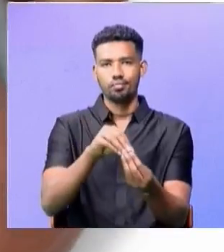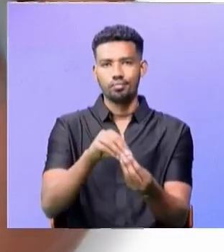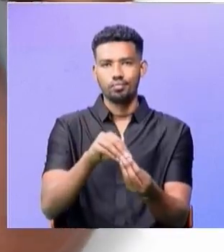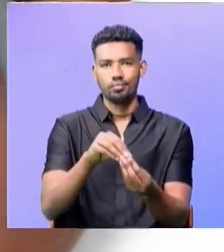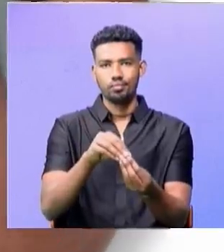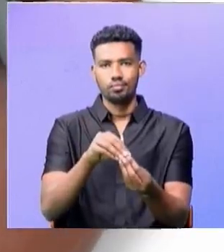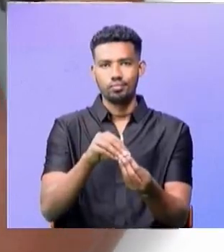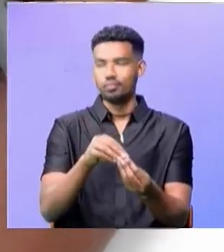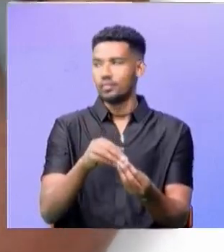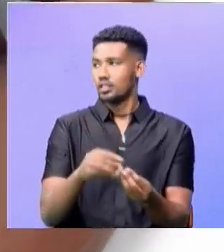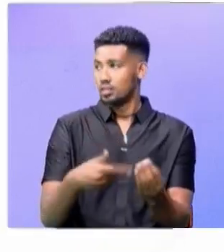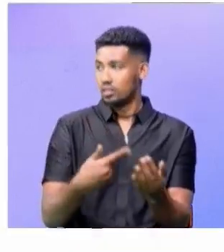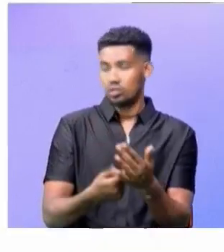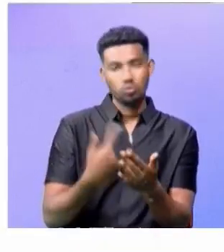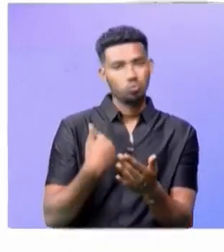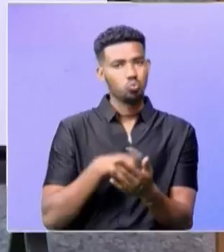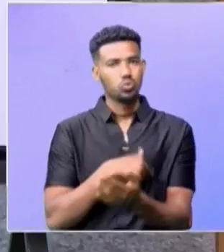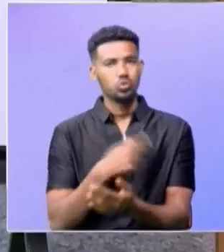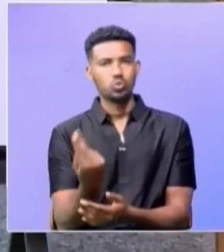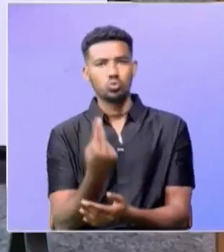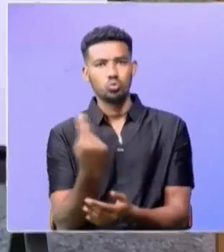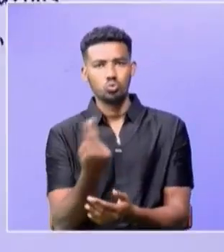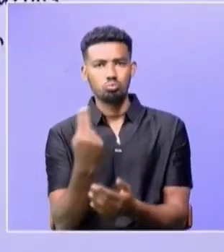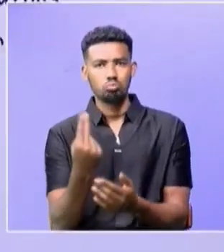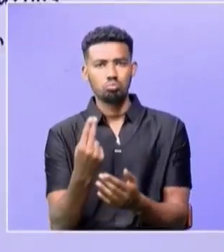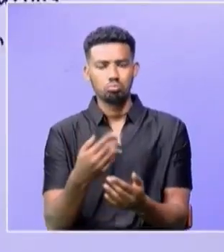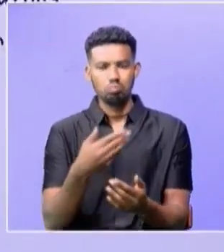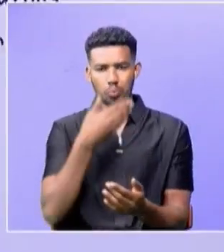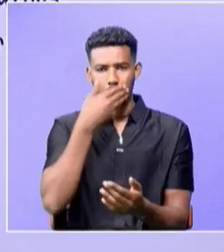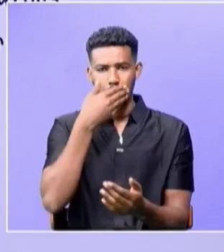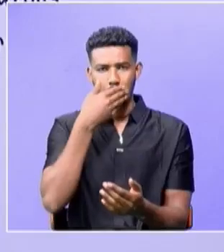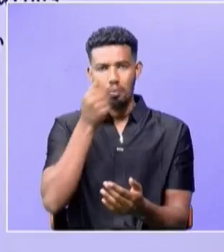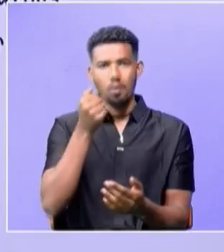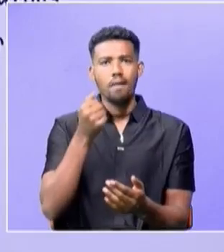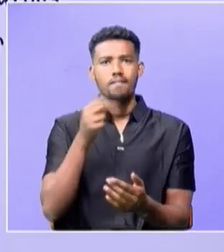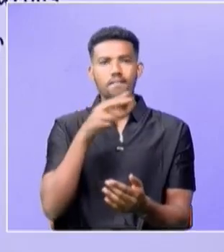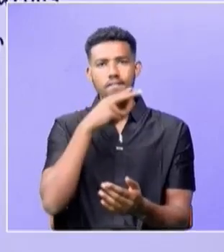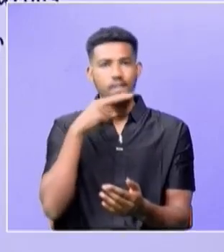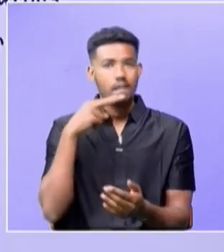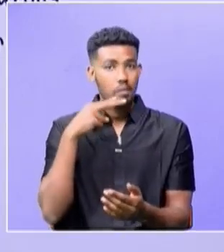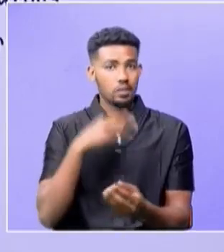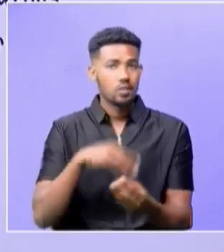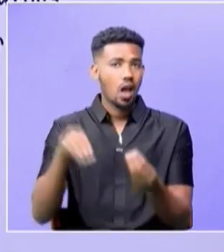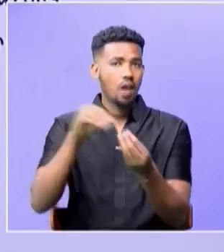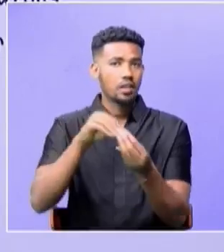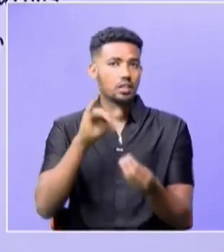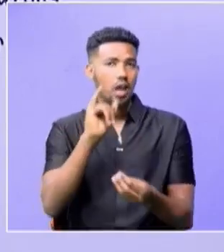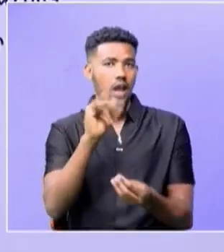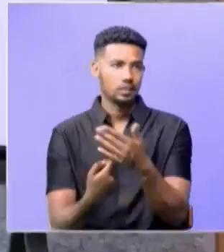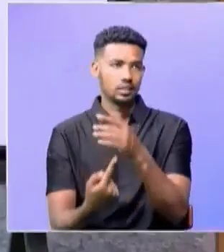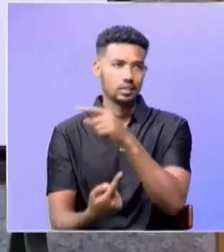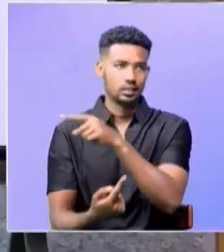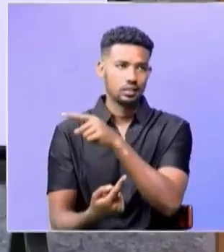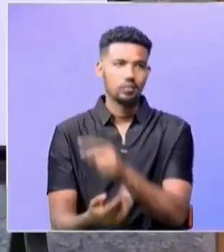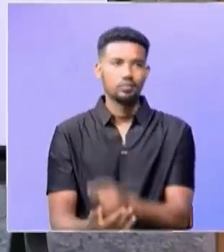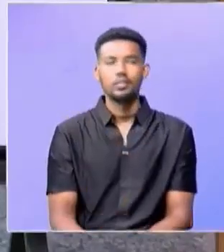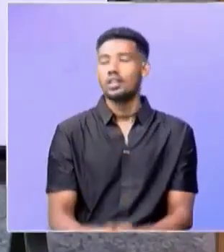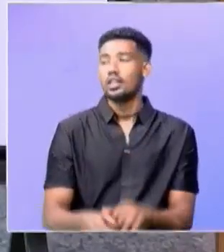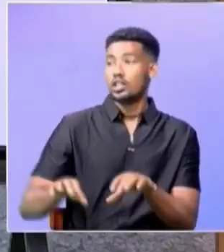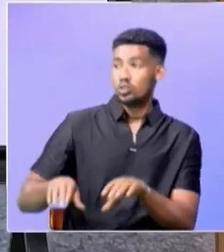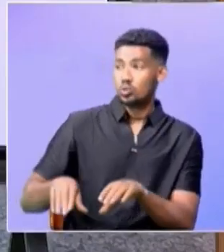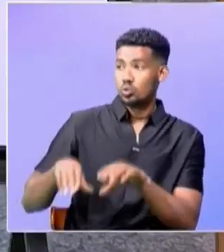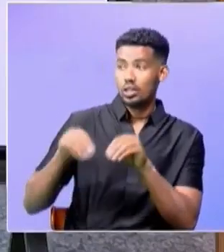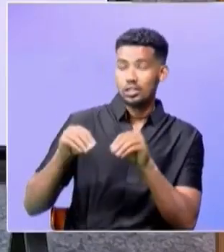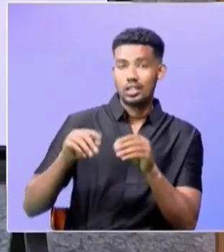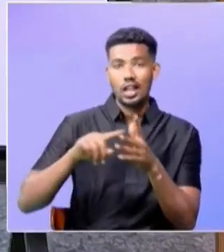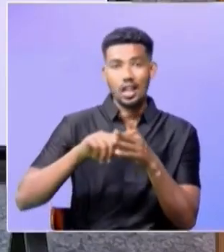Let us use, like, we can use more verbs by adding ING. Students, let